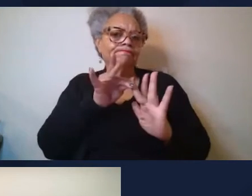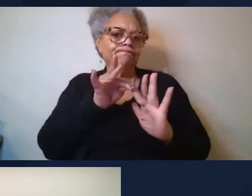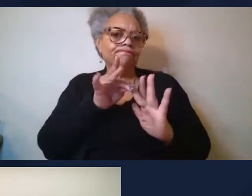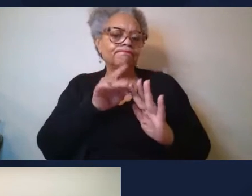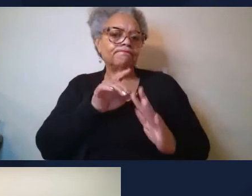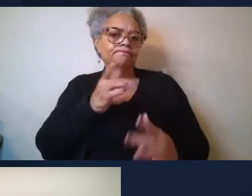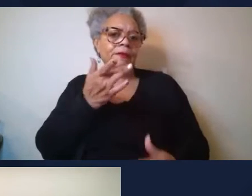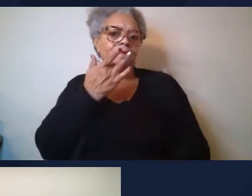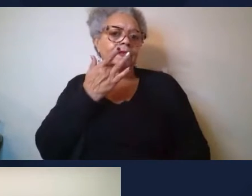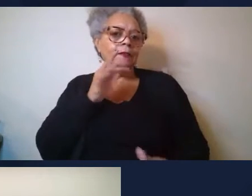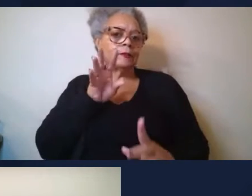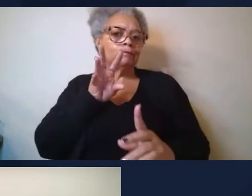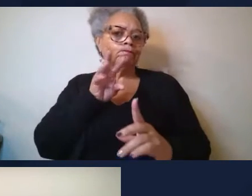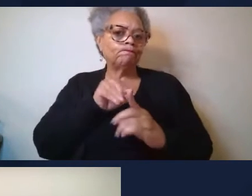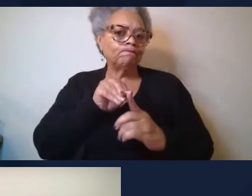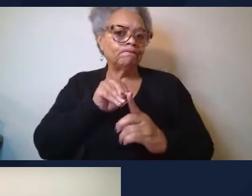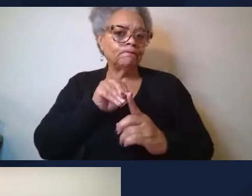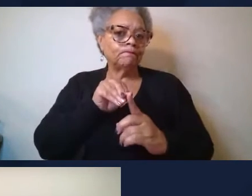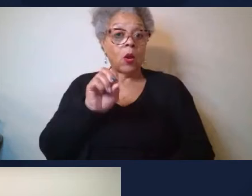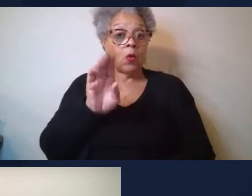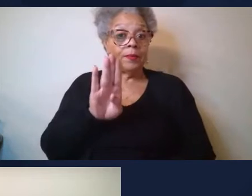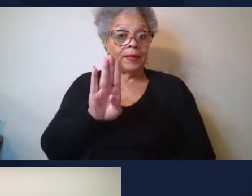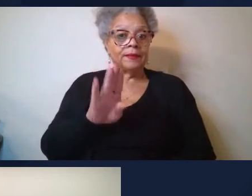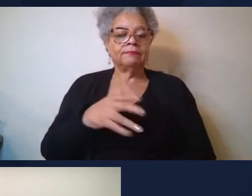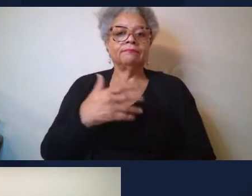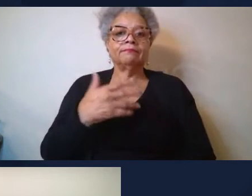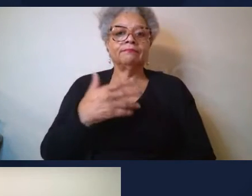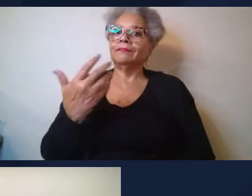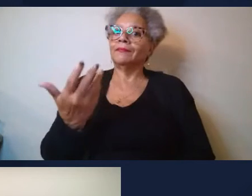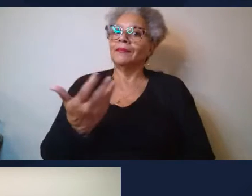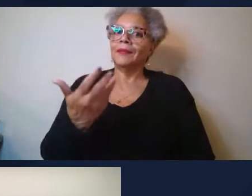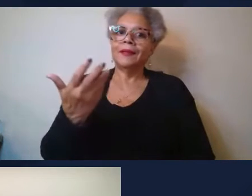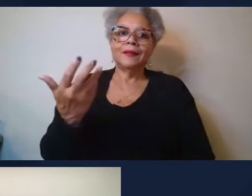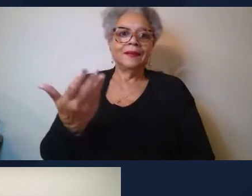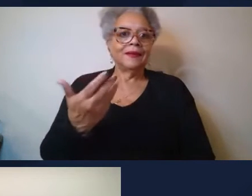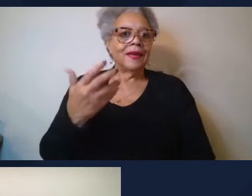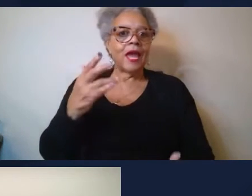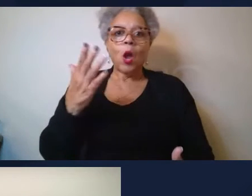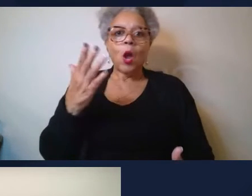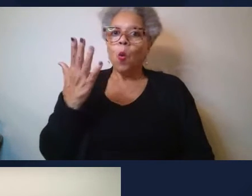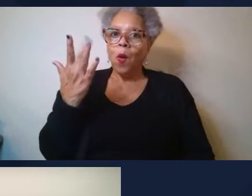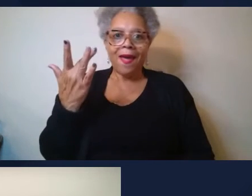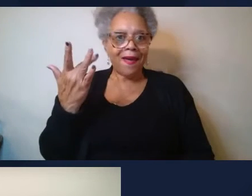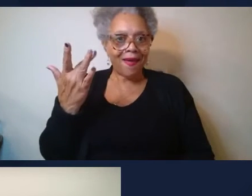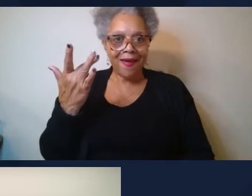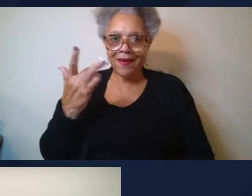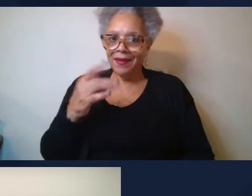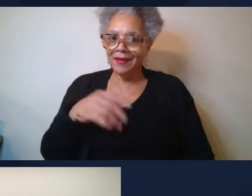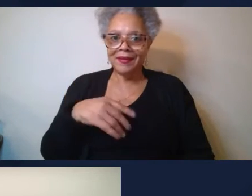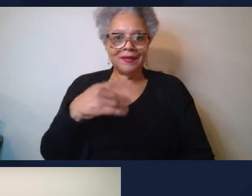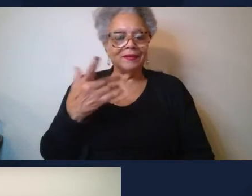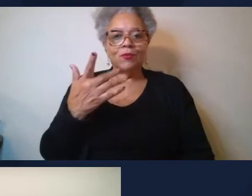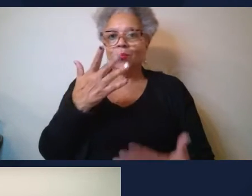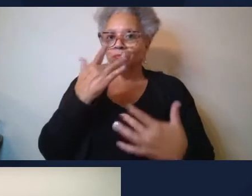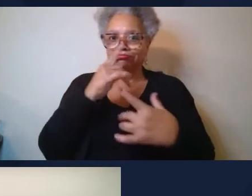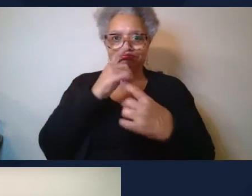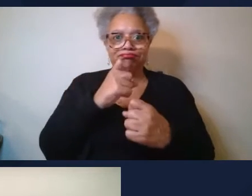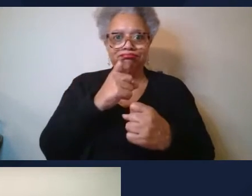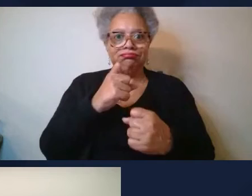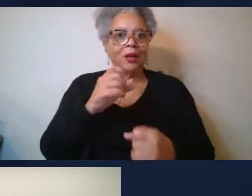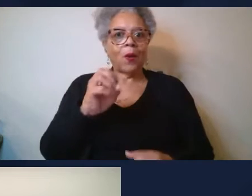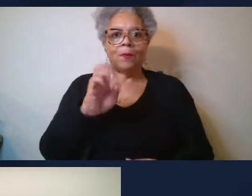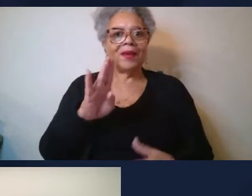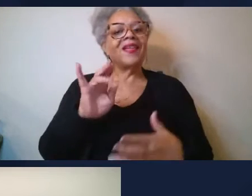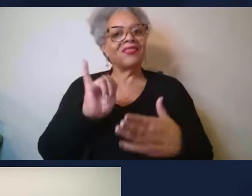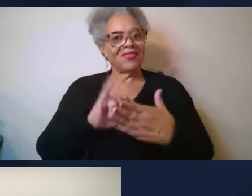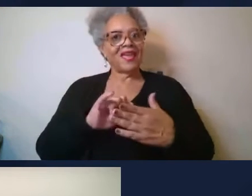That's the million dollar question for me, at least. Why they're olfacturable? That is the question I